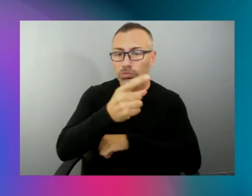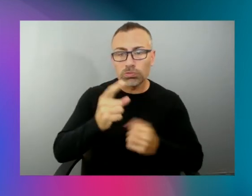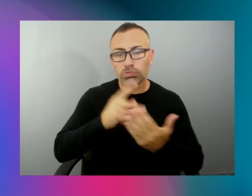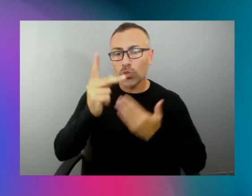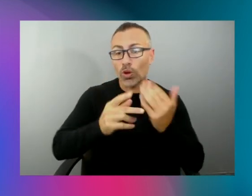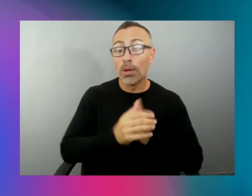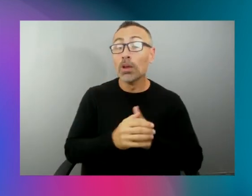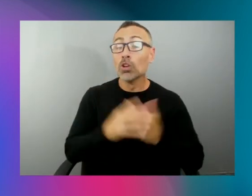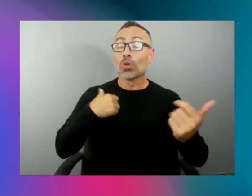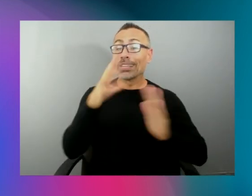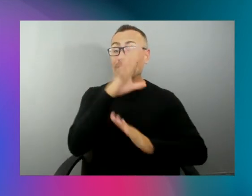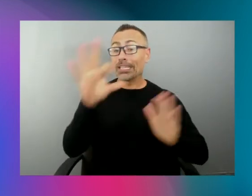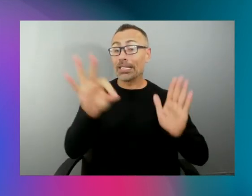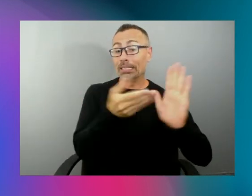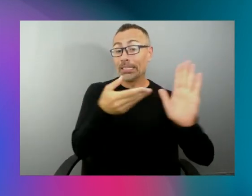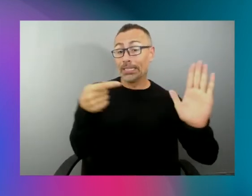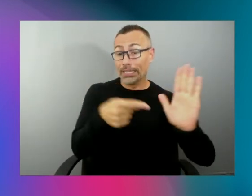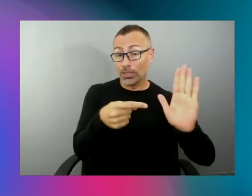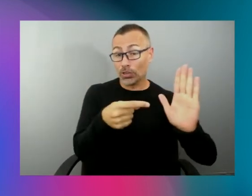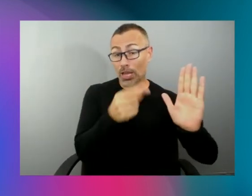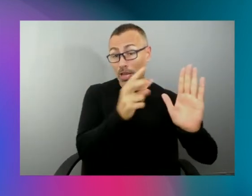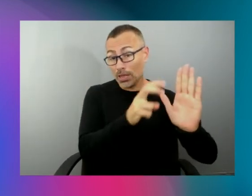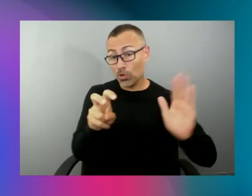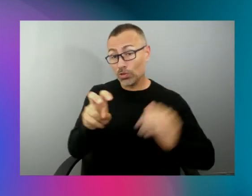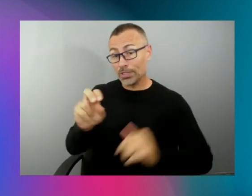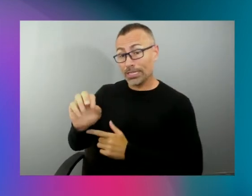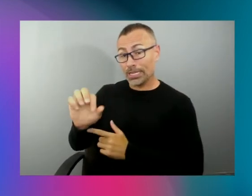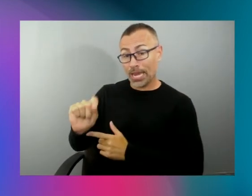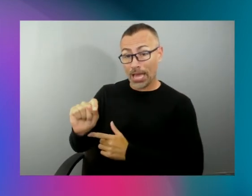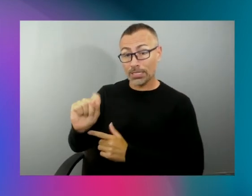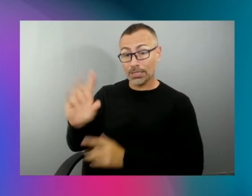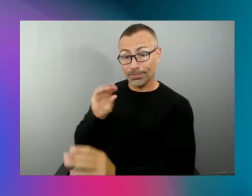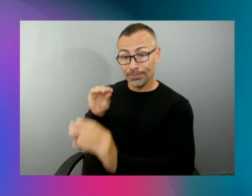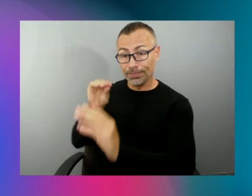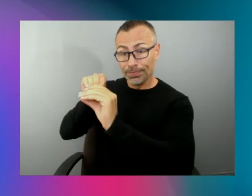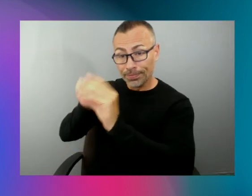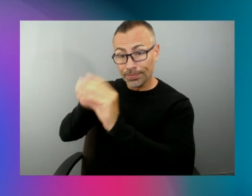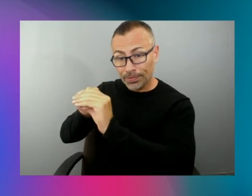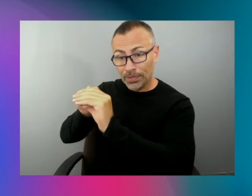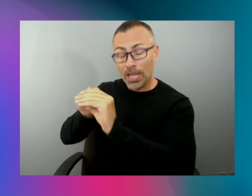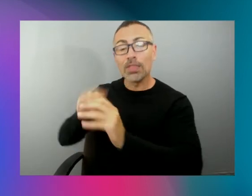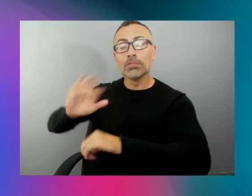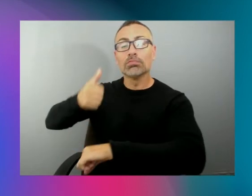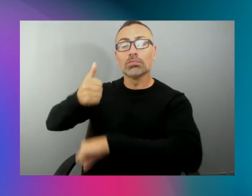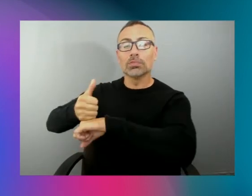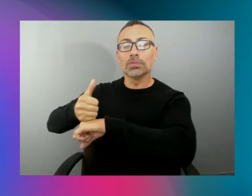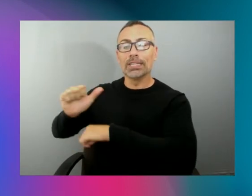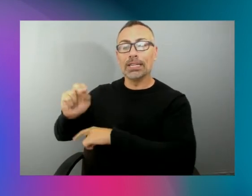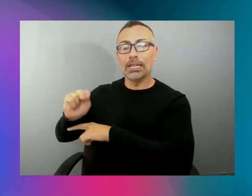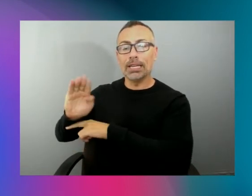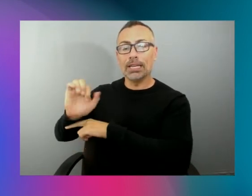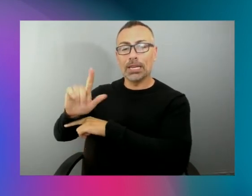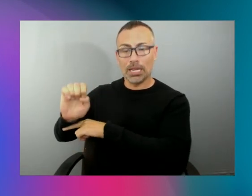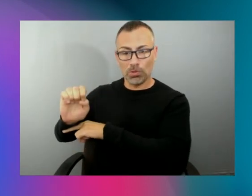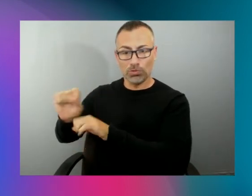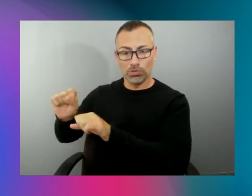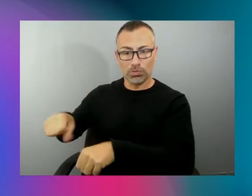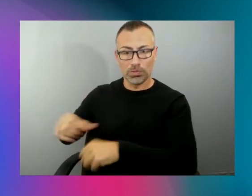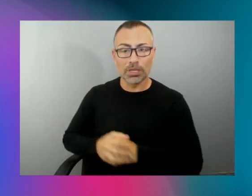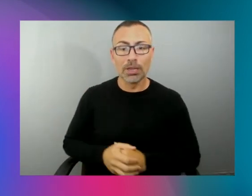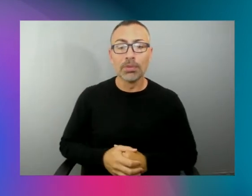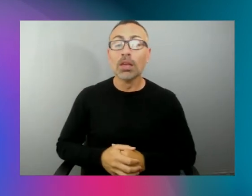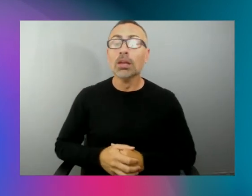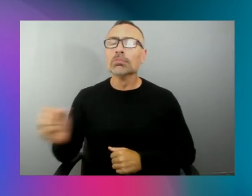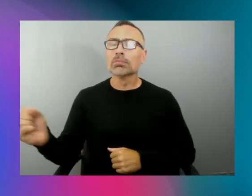nest, and then you can just enable it, okay? So I'll go back to the rule because I already created to